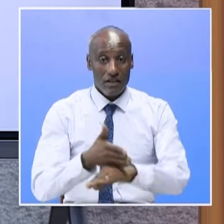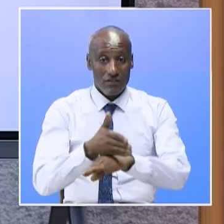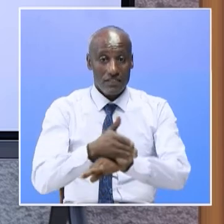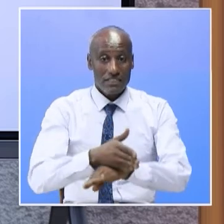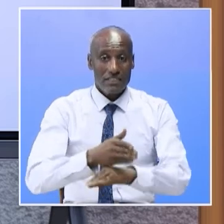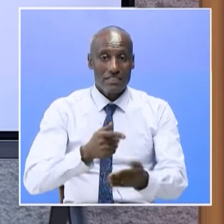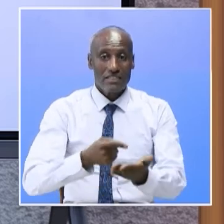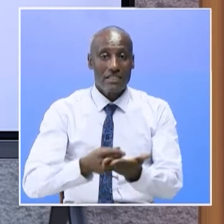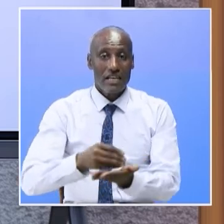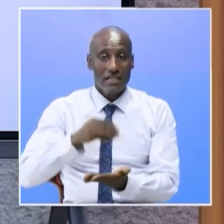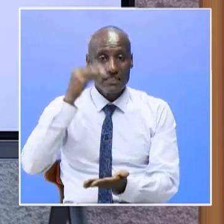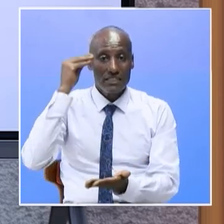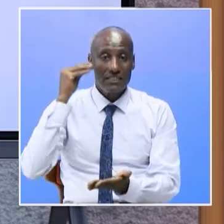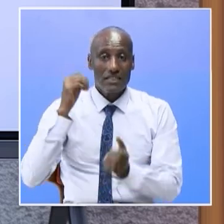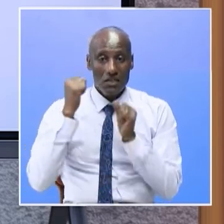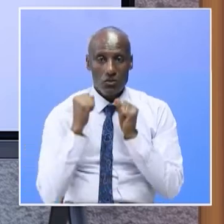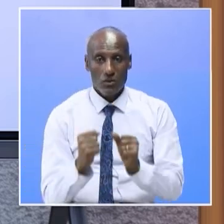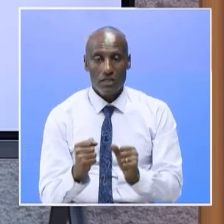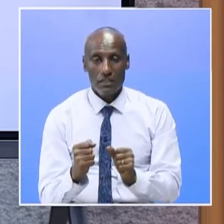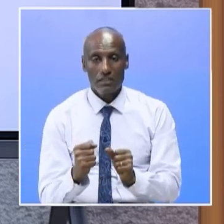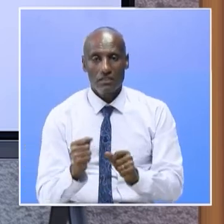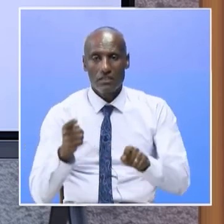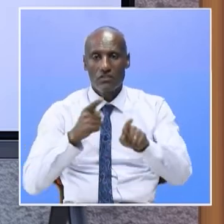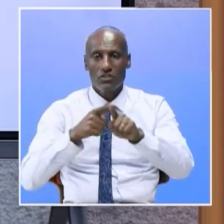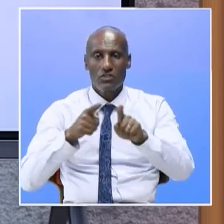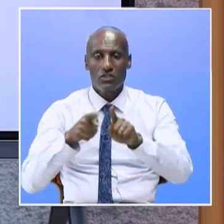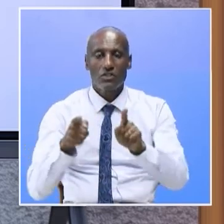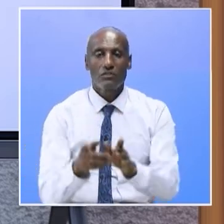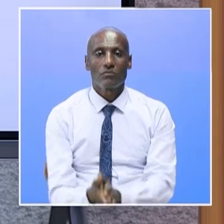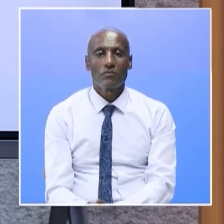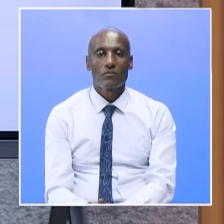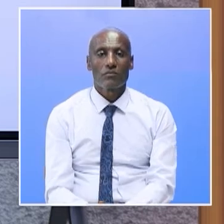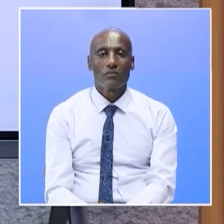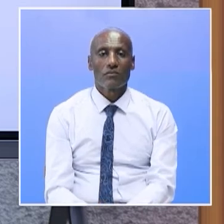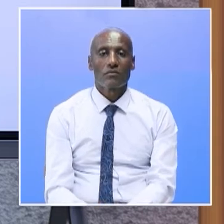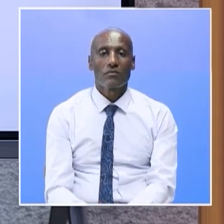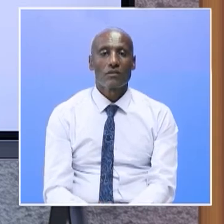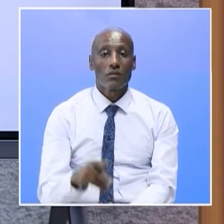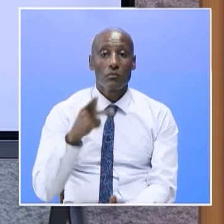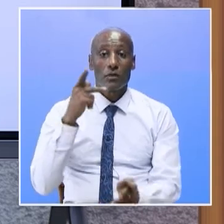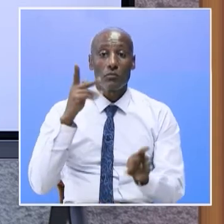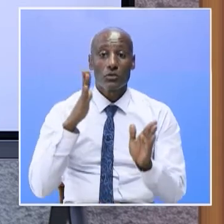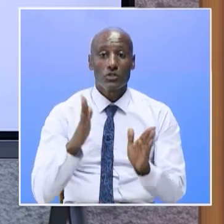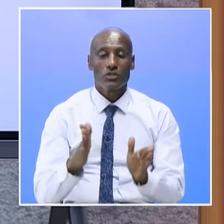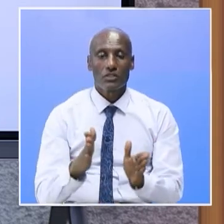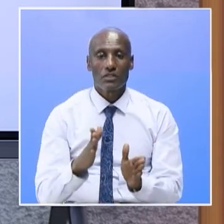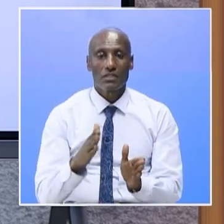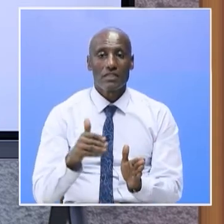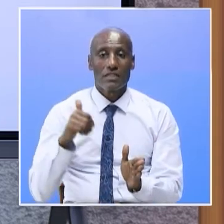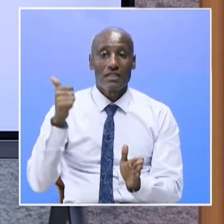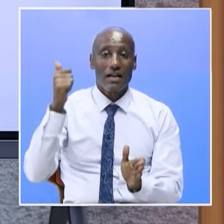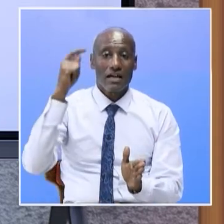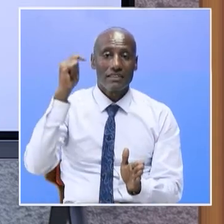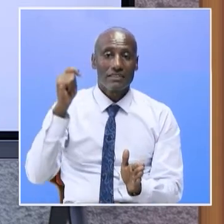students can differentiate different preposition at,